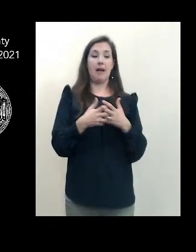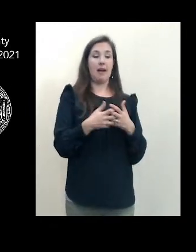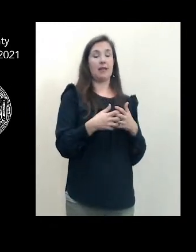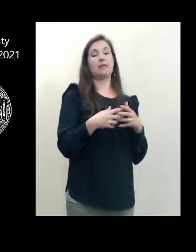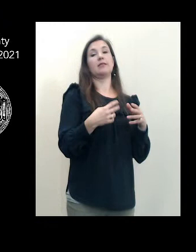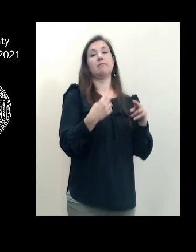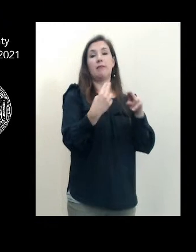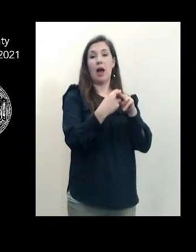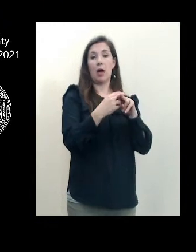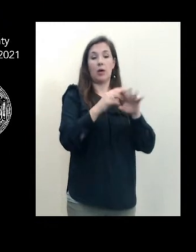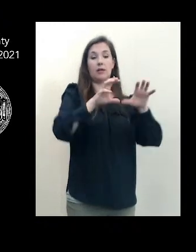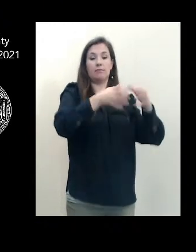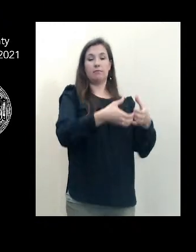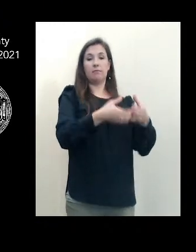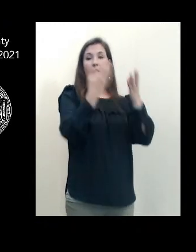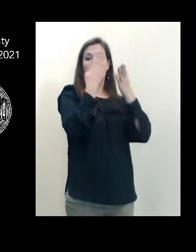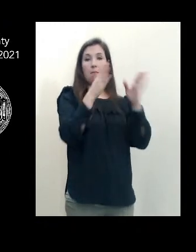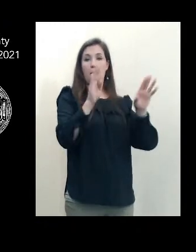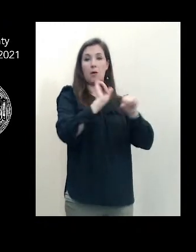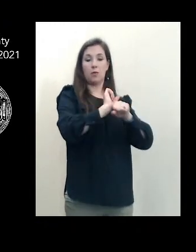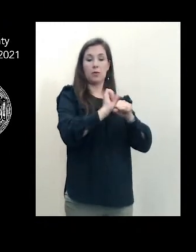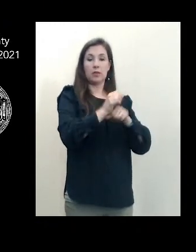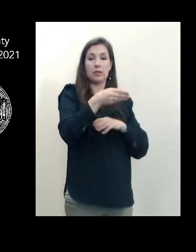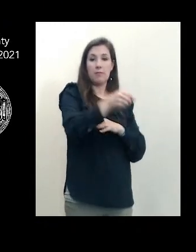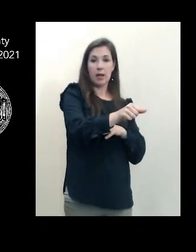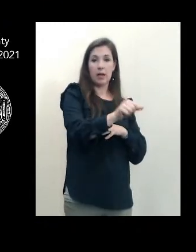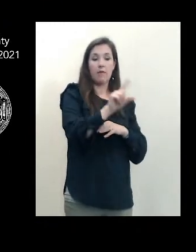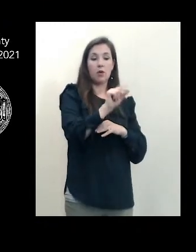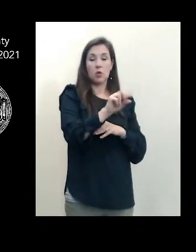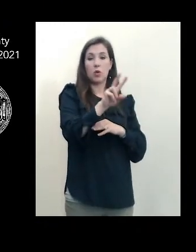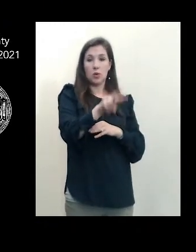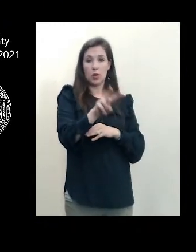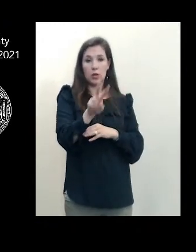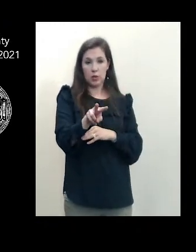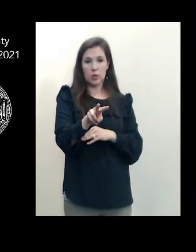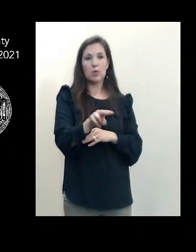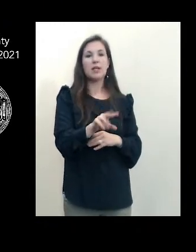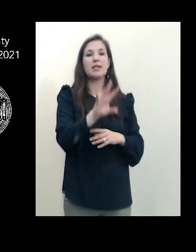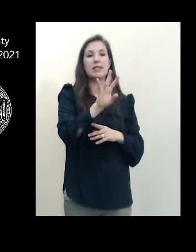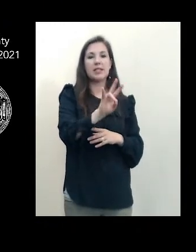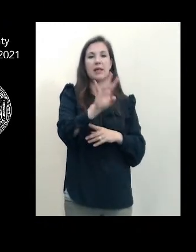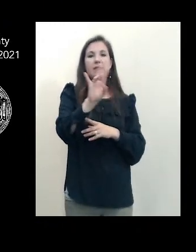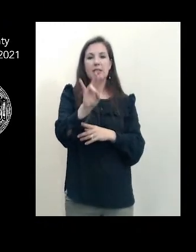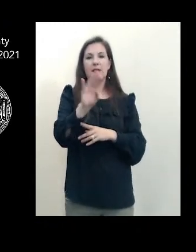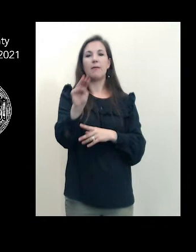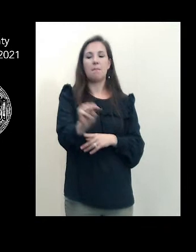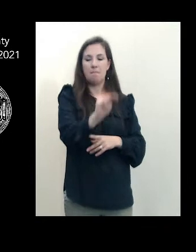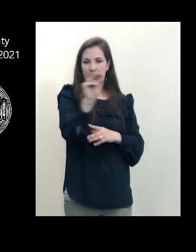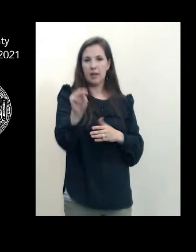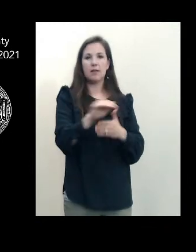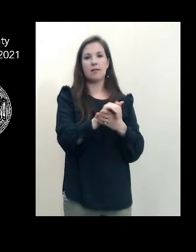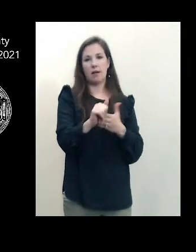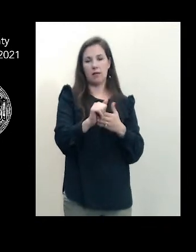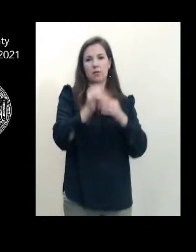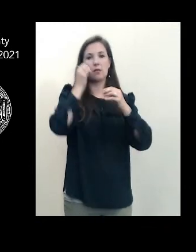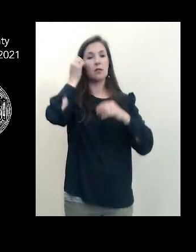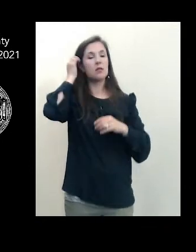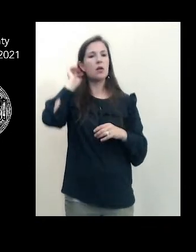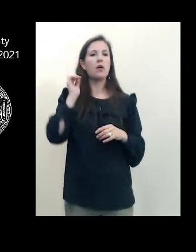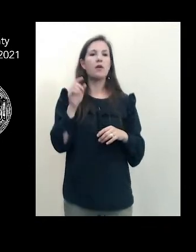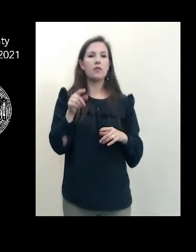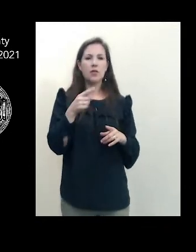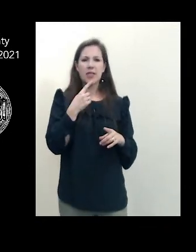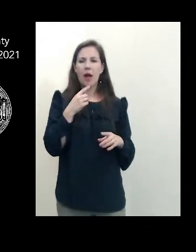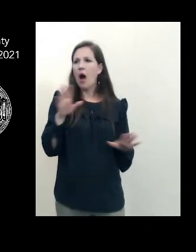or division of the public works spending for 2022 is $77 million. For those who aren't saying